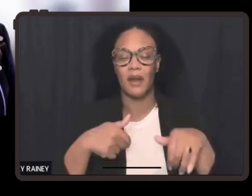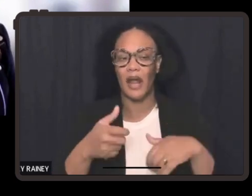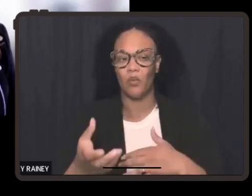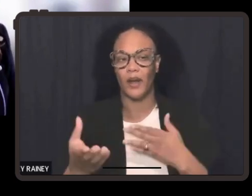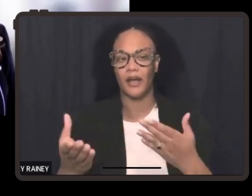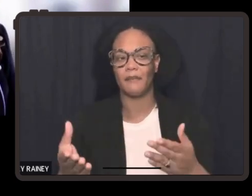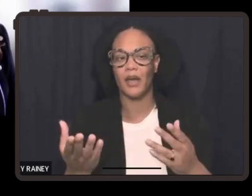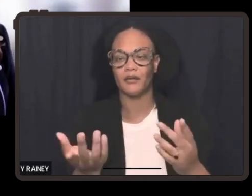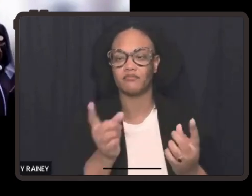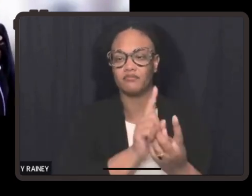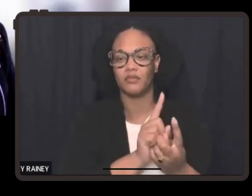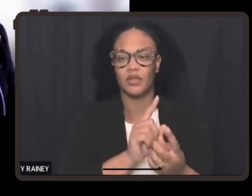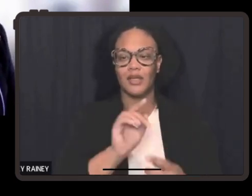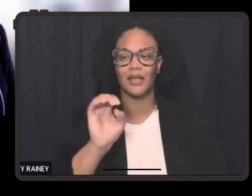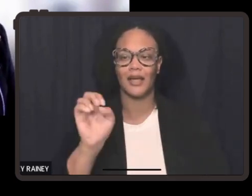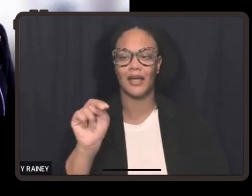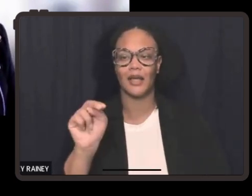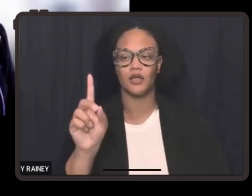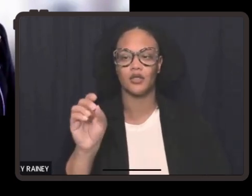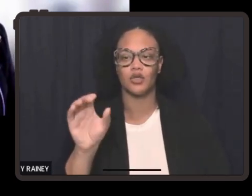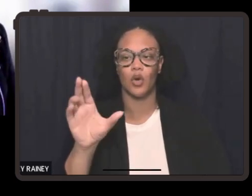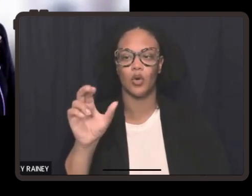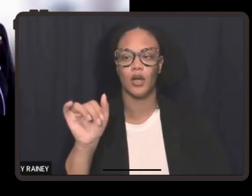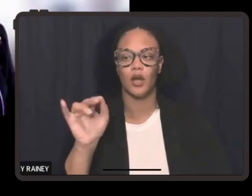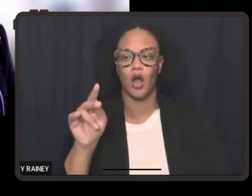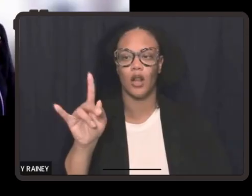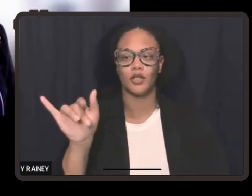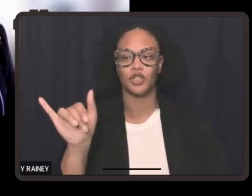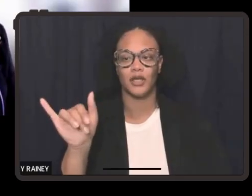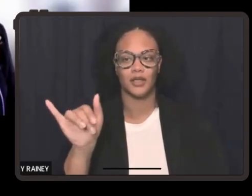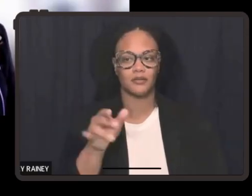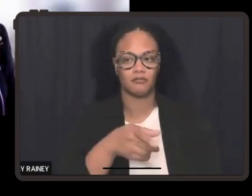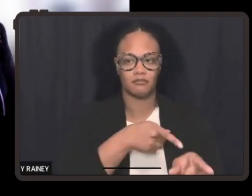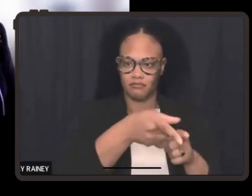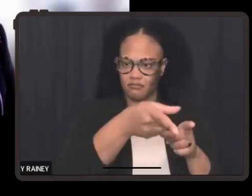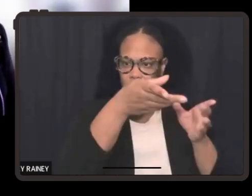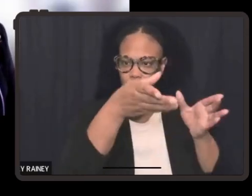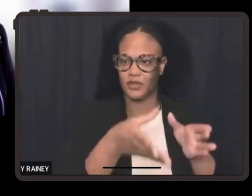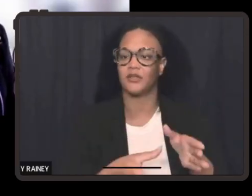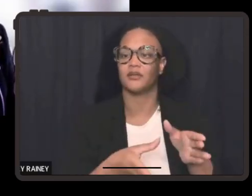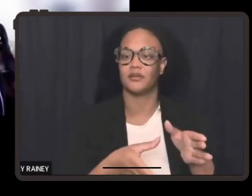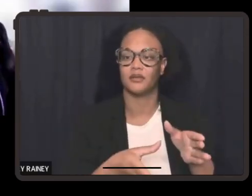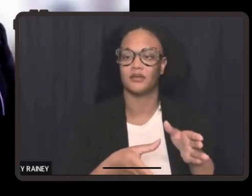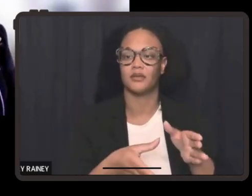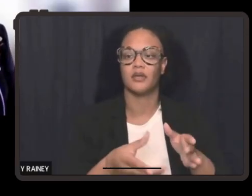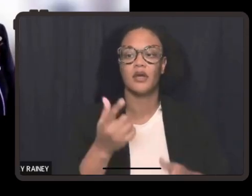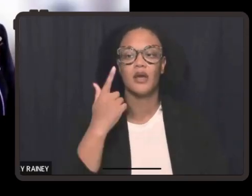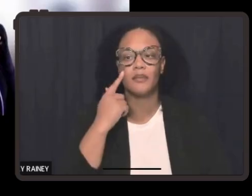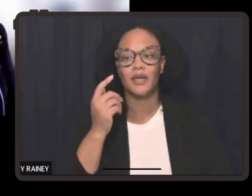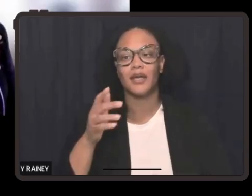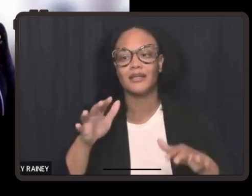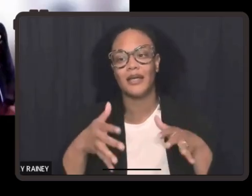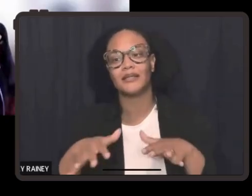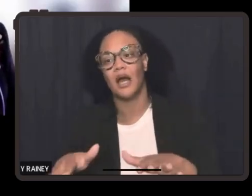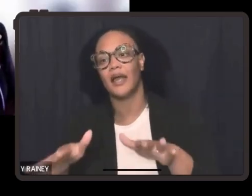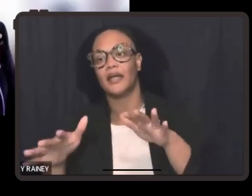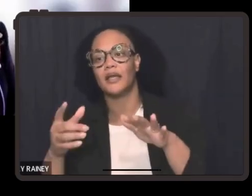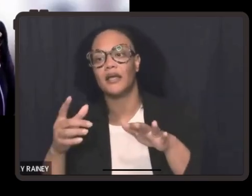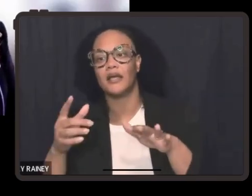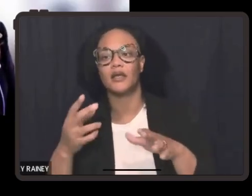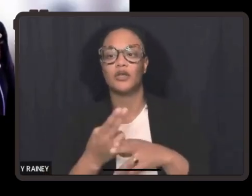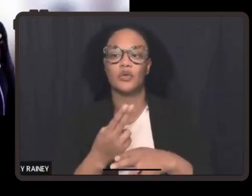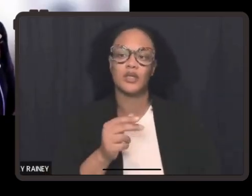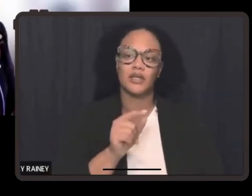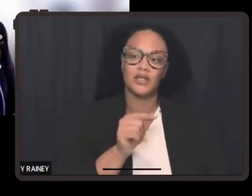think about it, these are common things: anxiety and using testosterone for whatever, sexual dysfunction, or so it's not